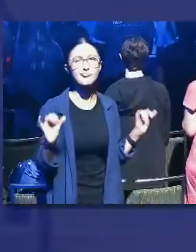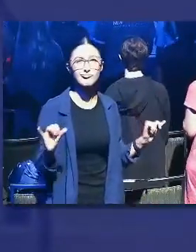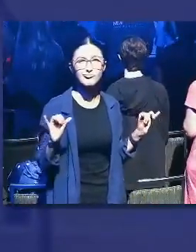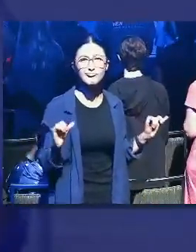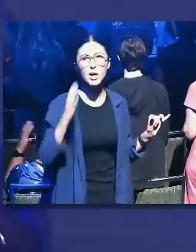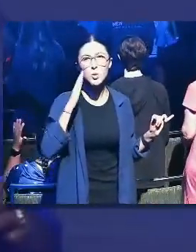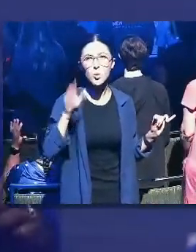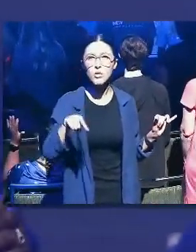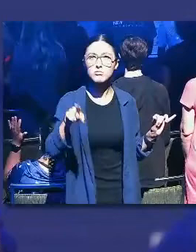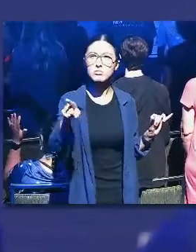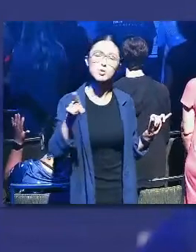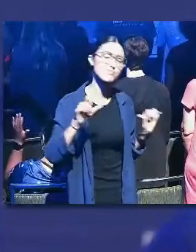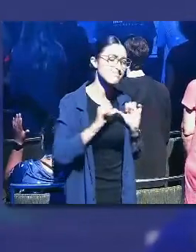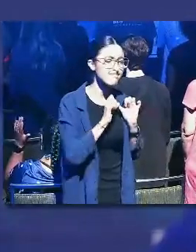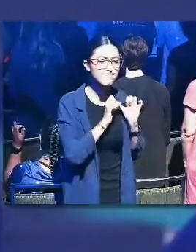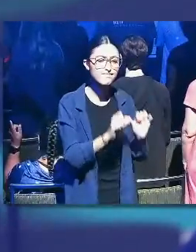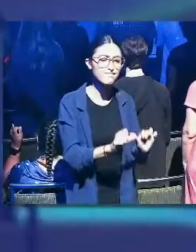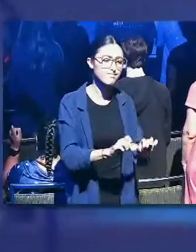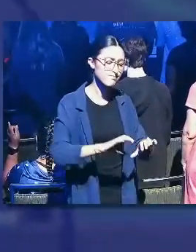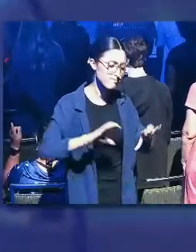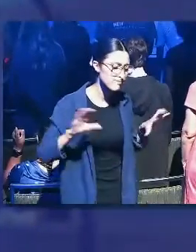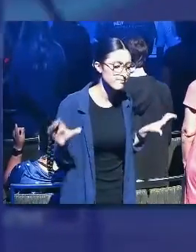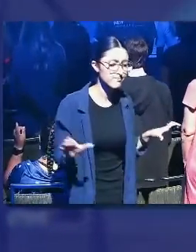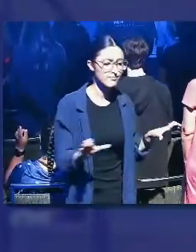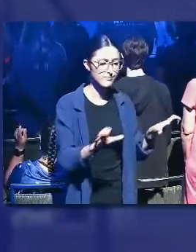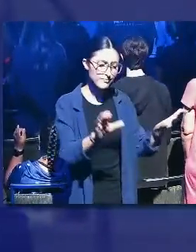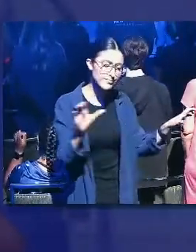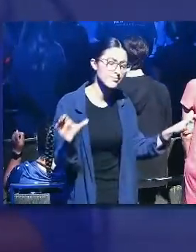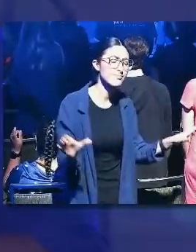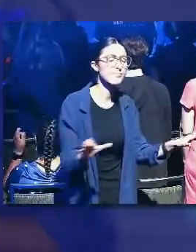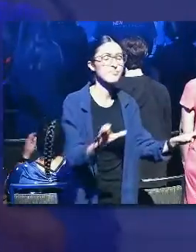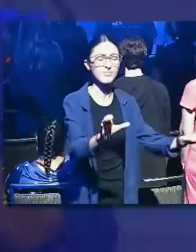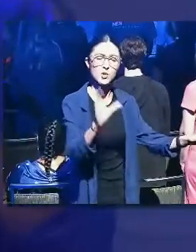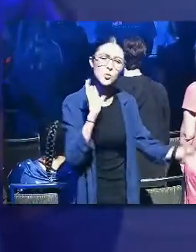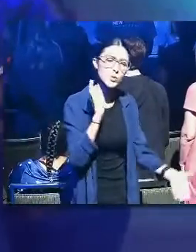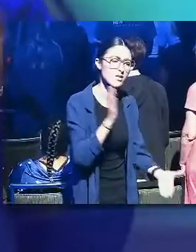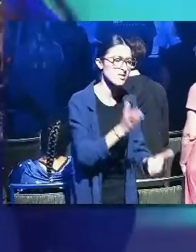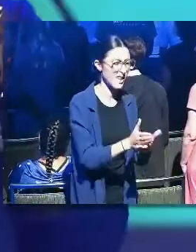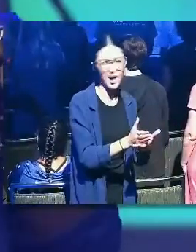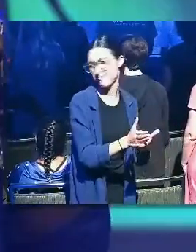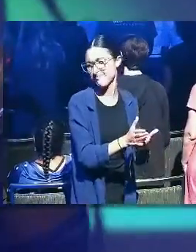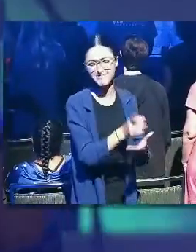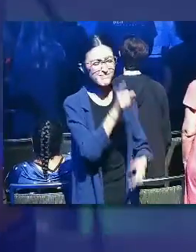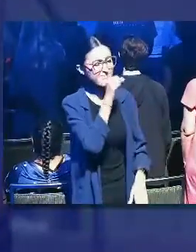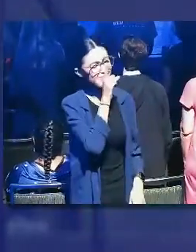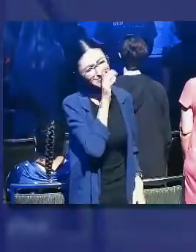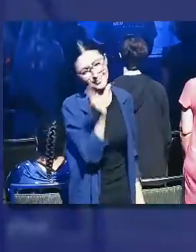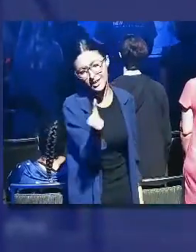Never stop.